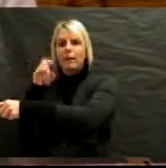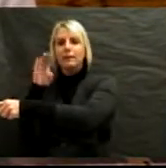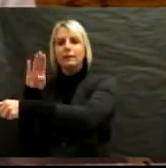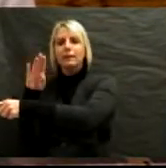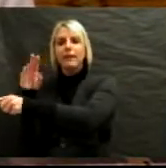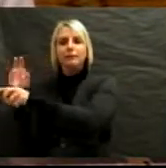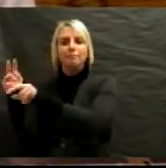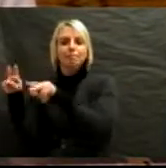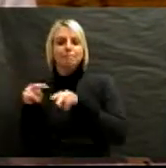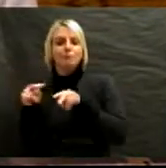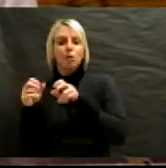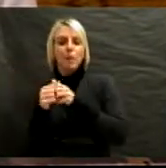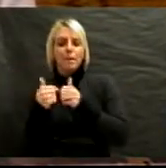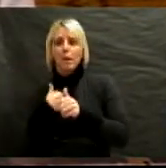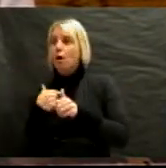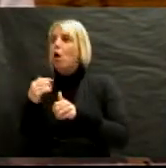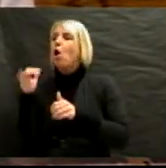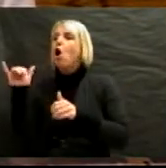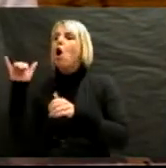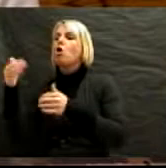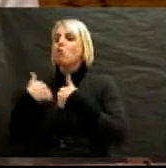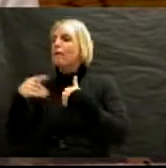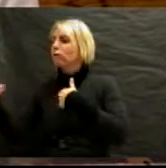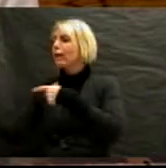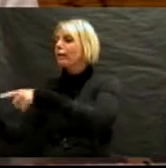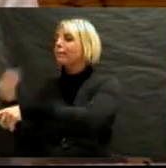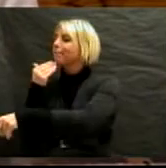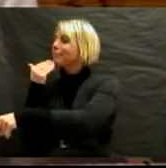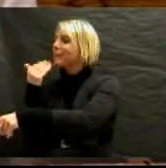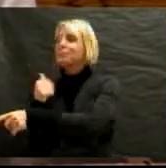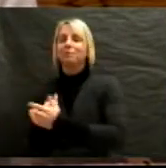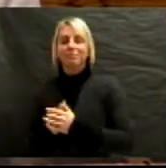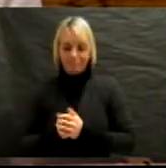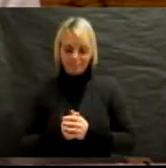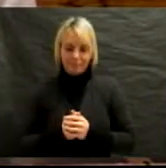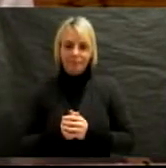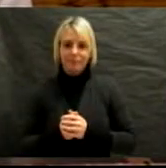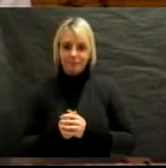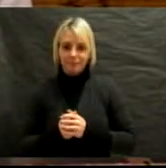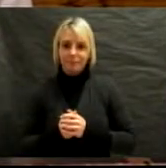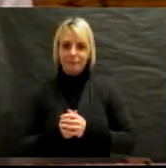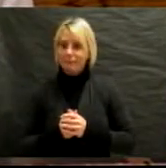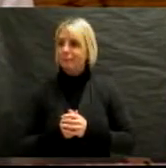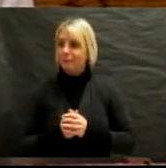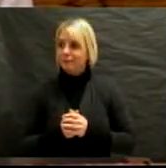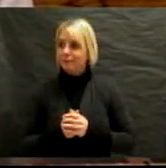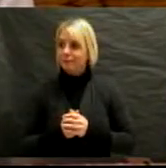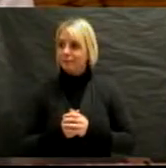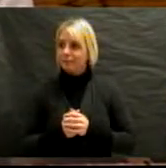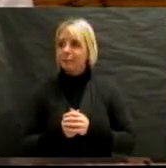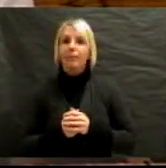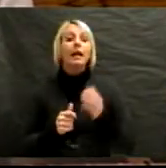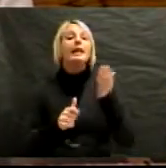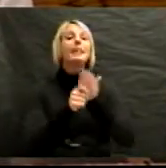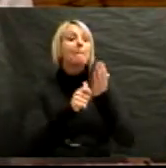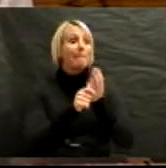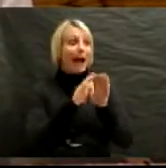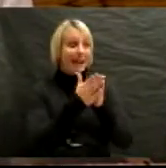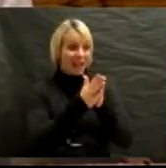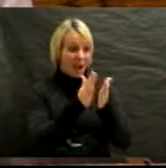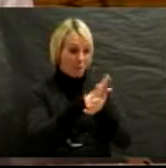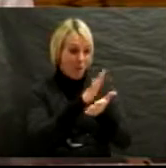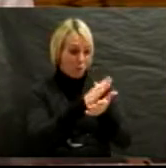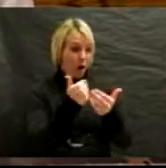Okay, thank you. It was in the packet, right? It's in the packet, yes, it is. Yep, yep. Just as a point of